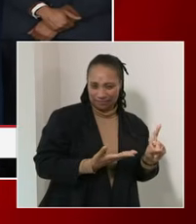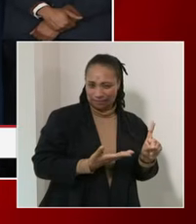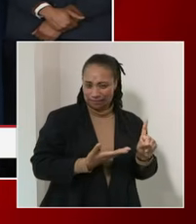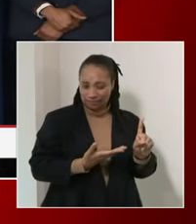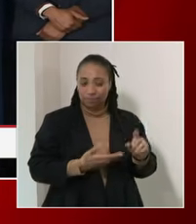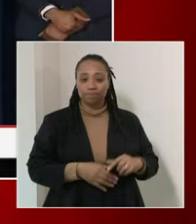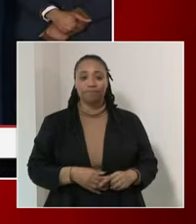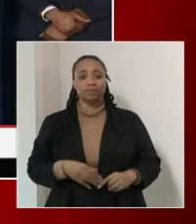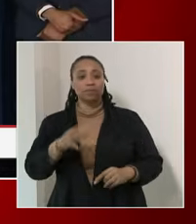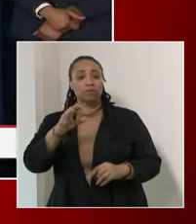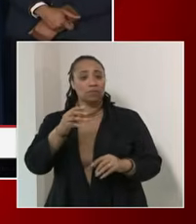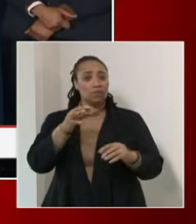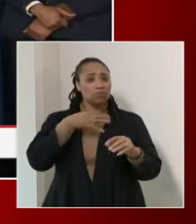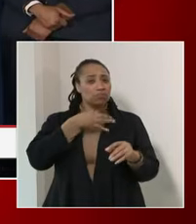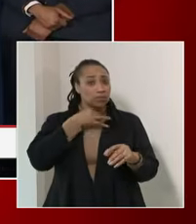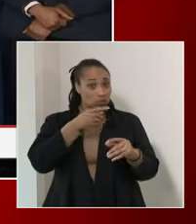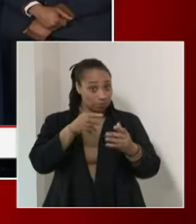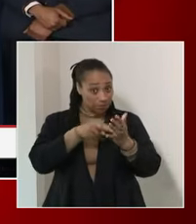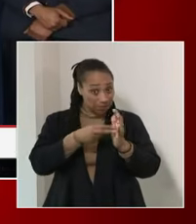delay?